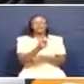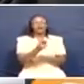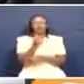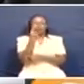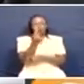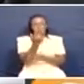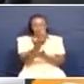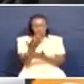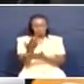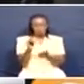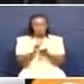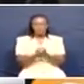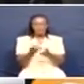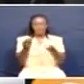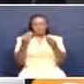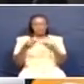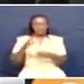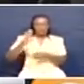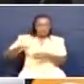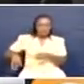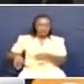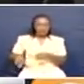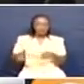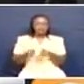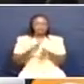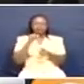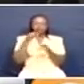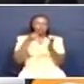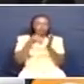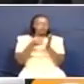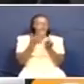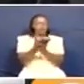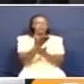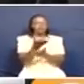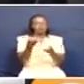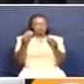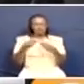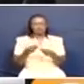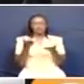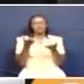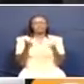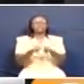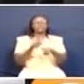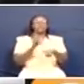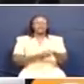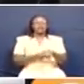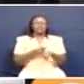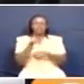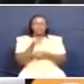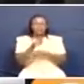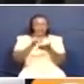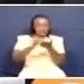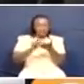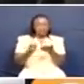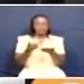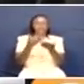documents that was also served late, and which is not in the application, was being served at the time. And that is the written submissions